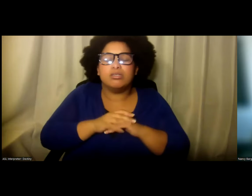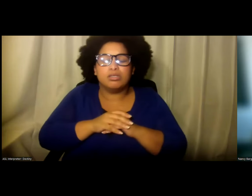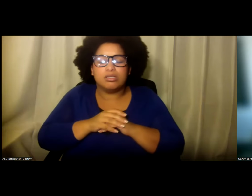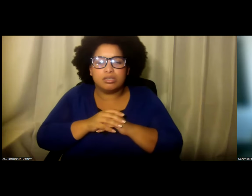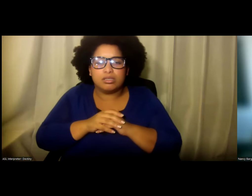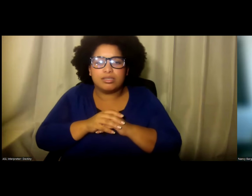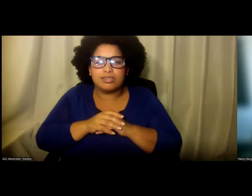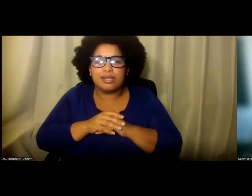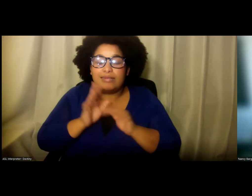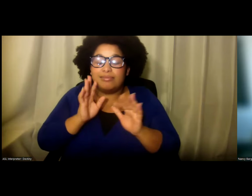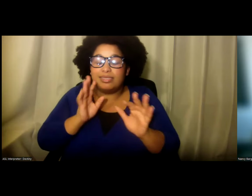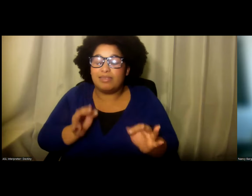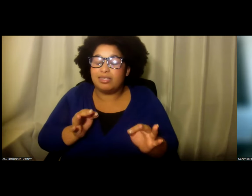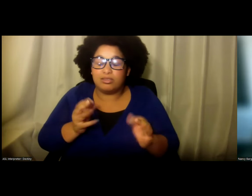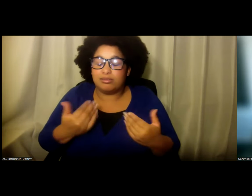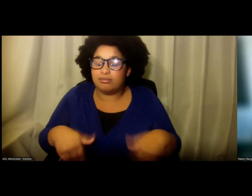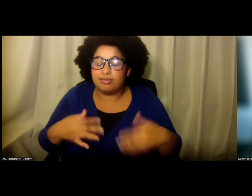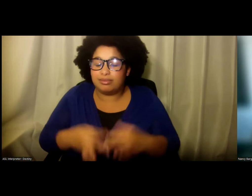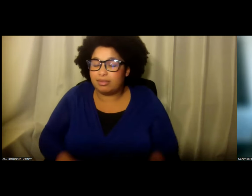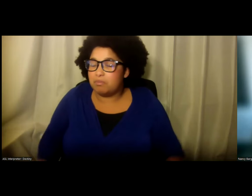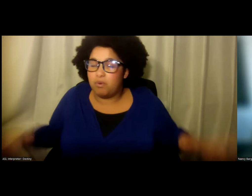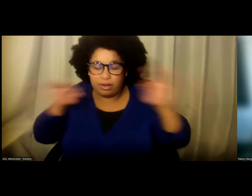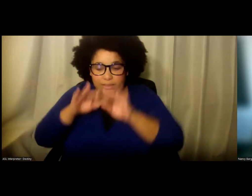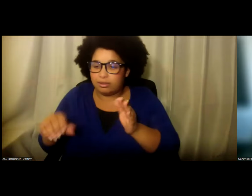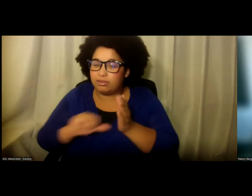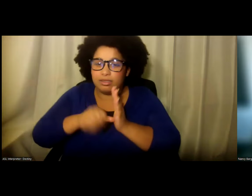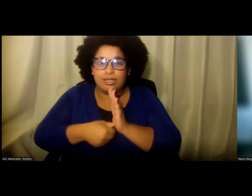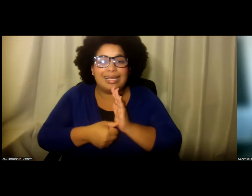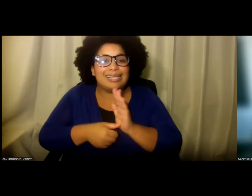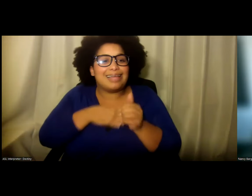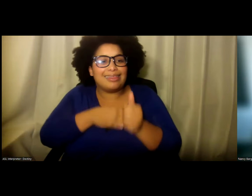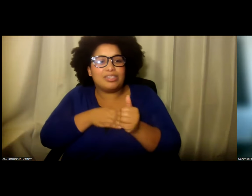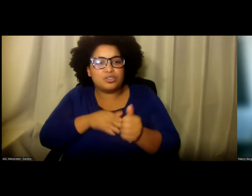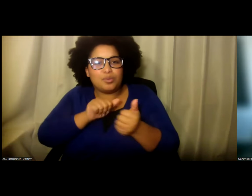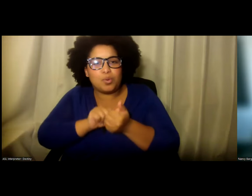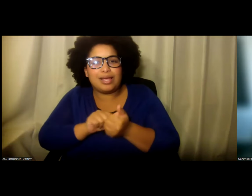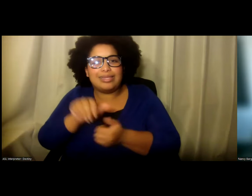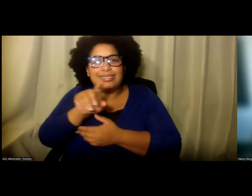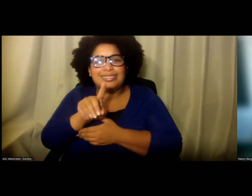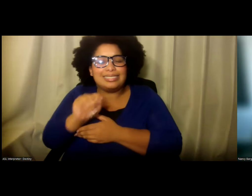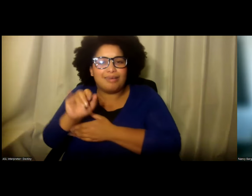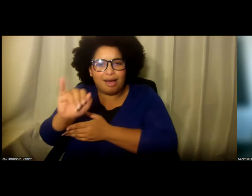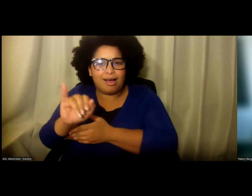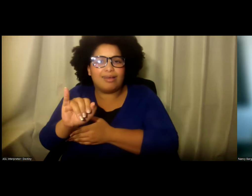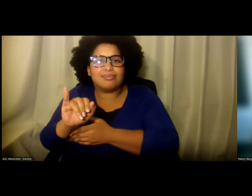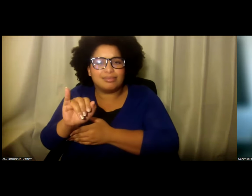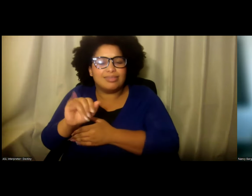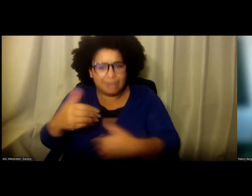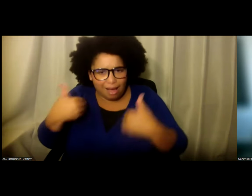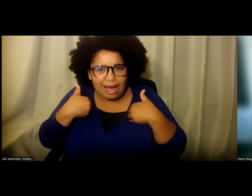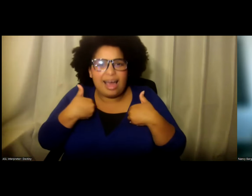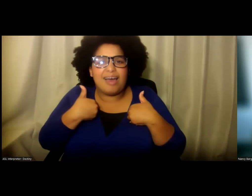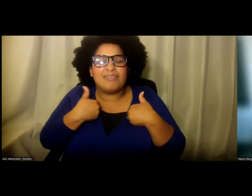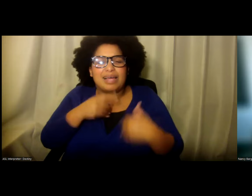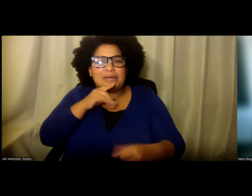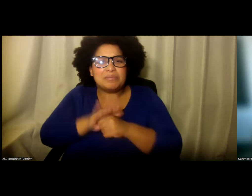definitely invaluable, was really the leadership within Disability Thrive of having that commitment to carry the